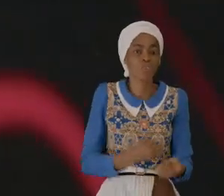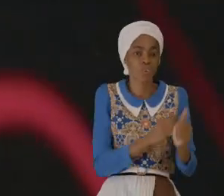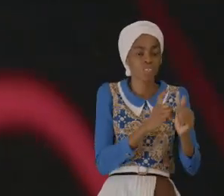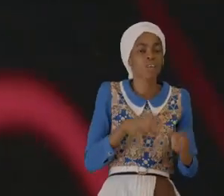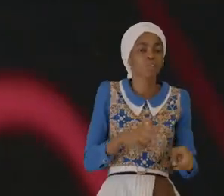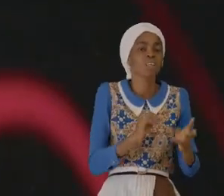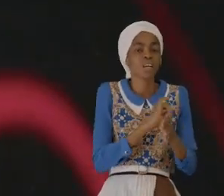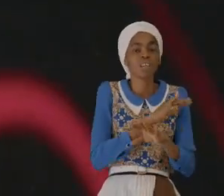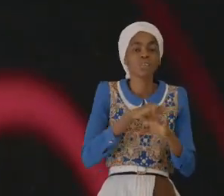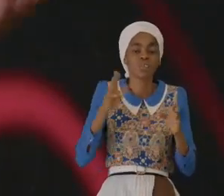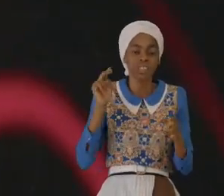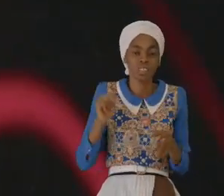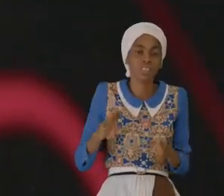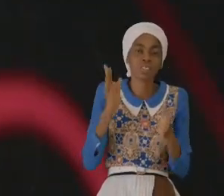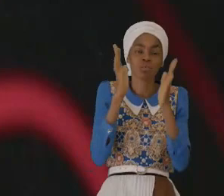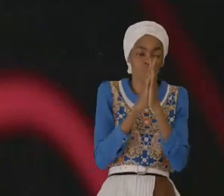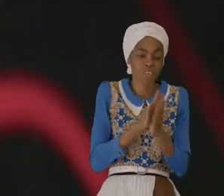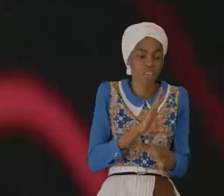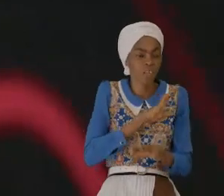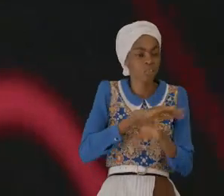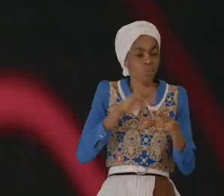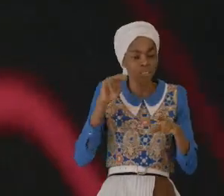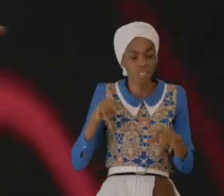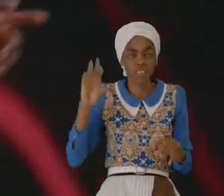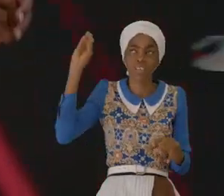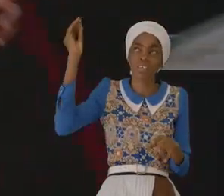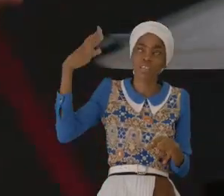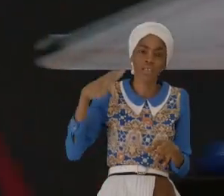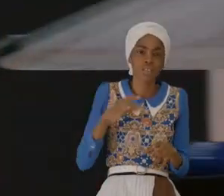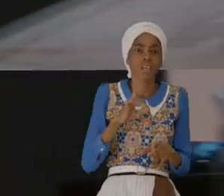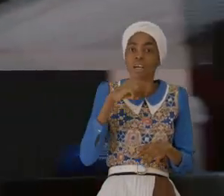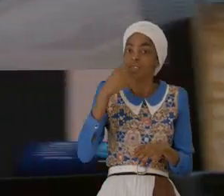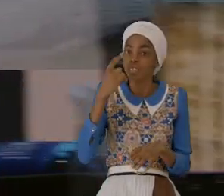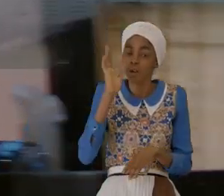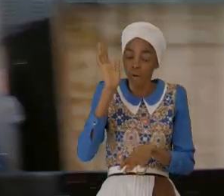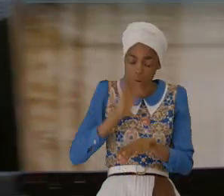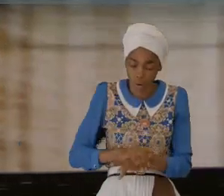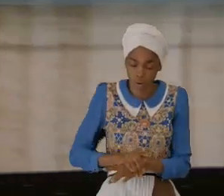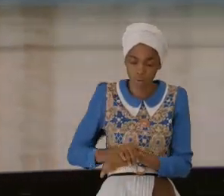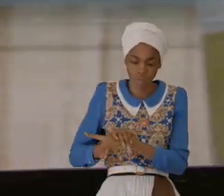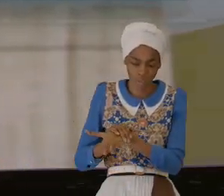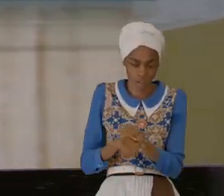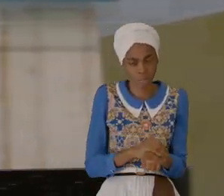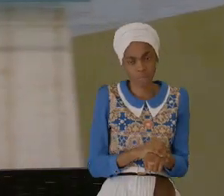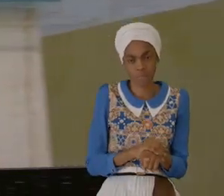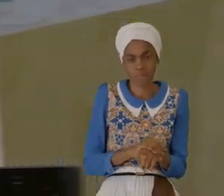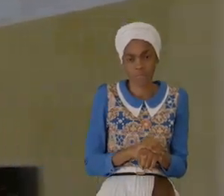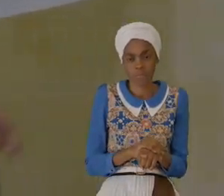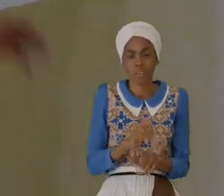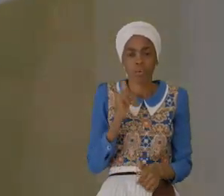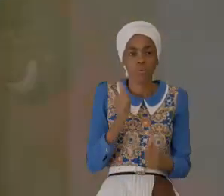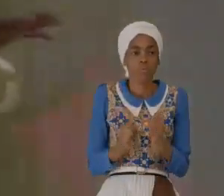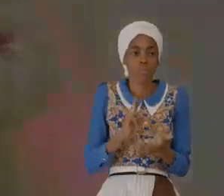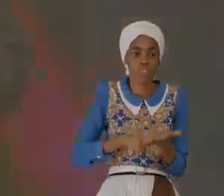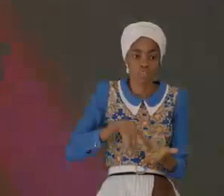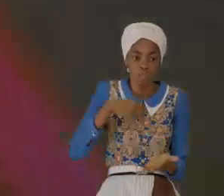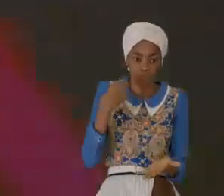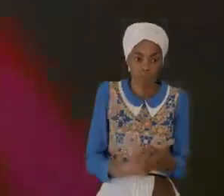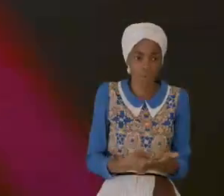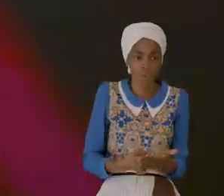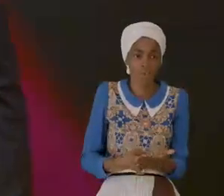or prayer or consecration. It says, on them which fail